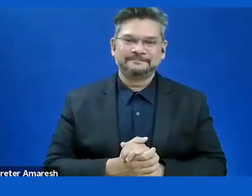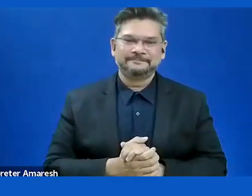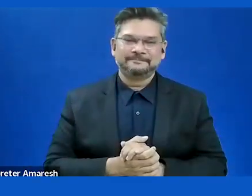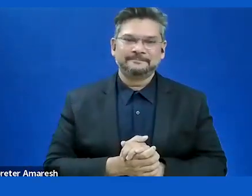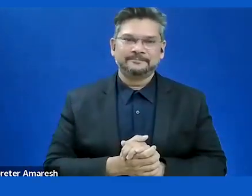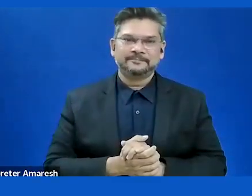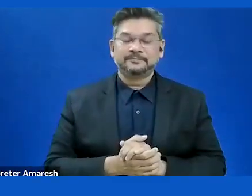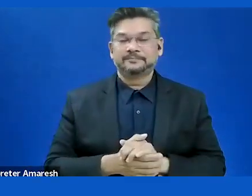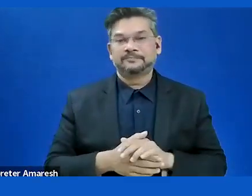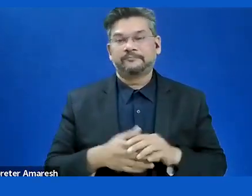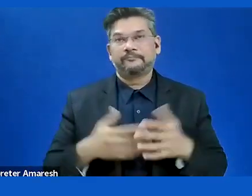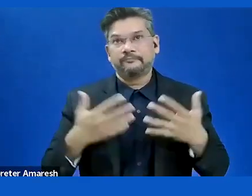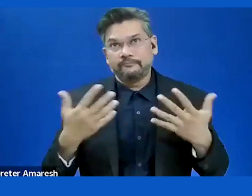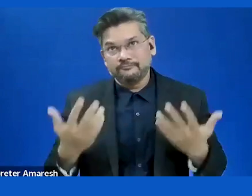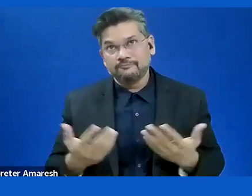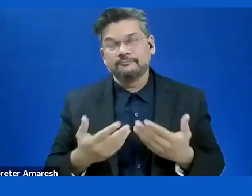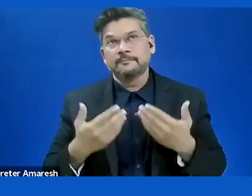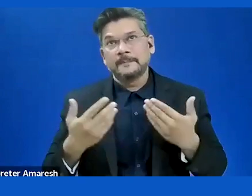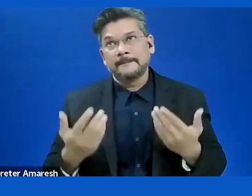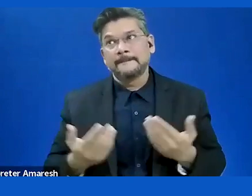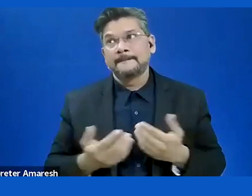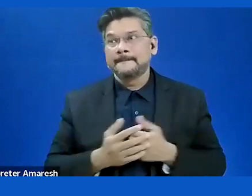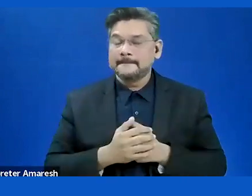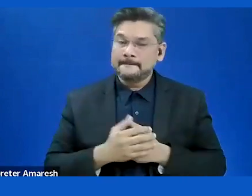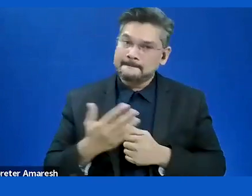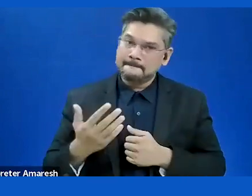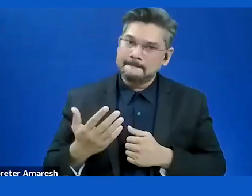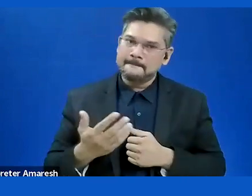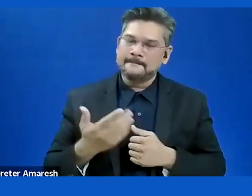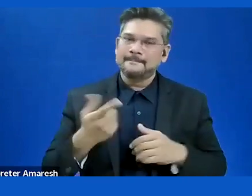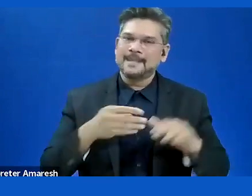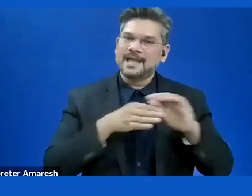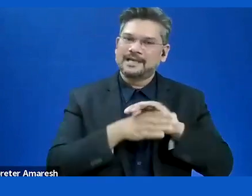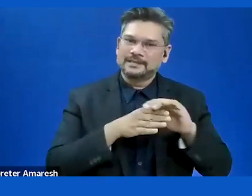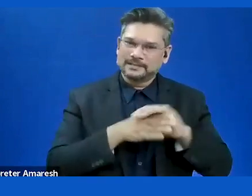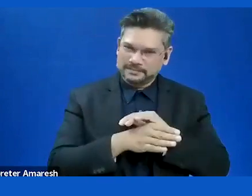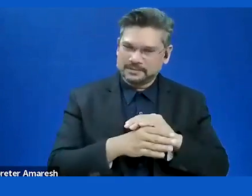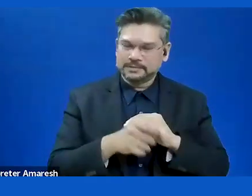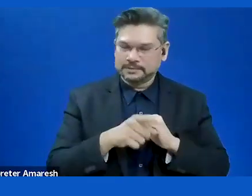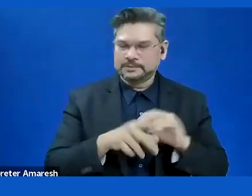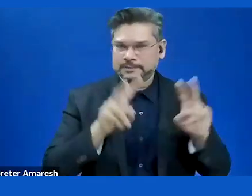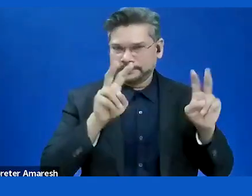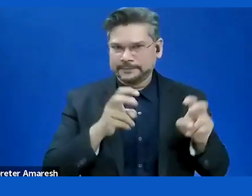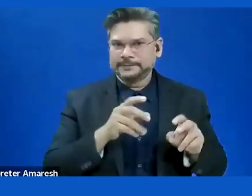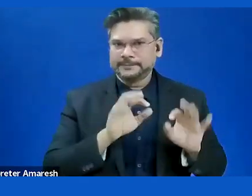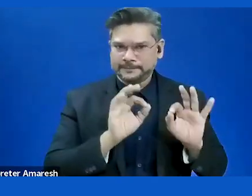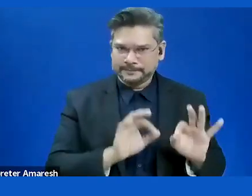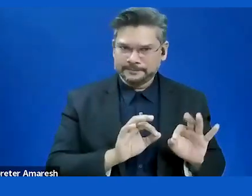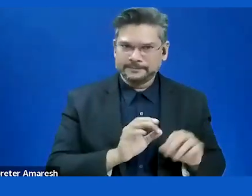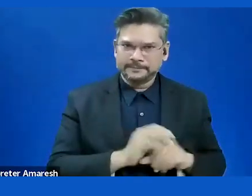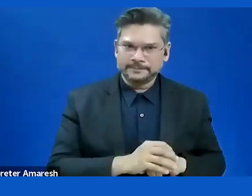Because working with accessibility is that maybe